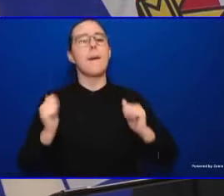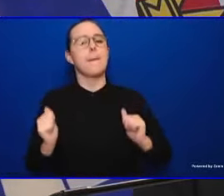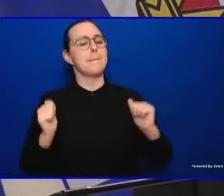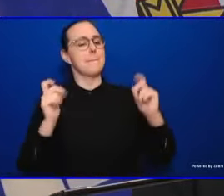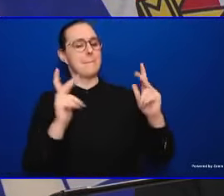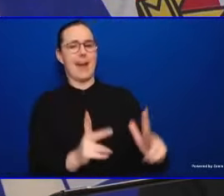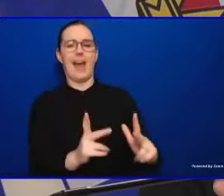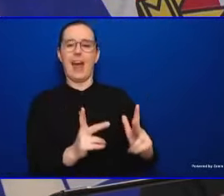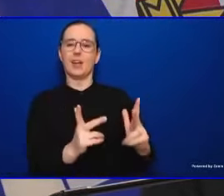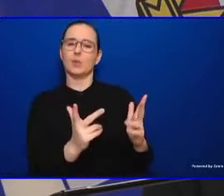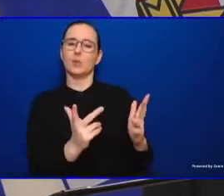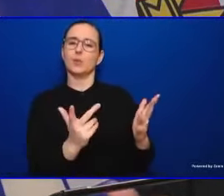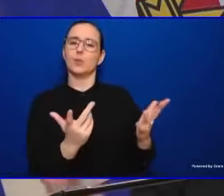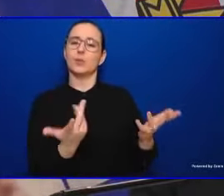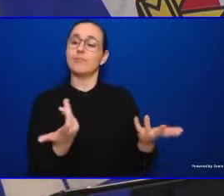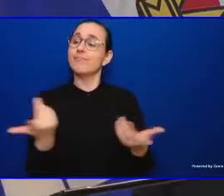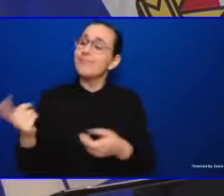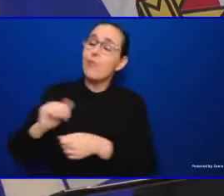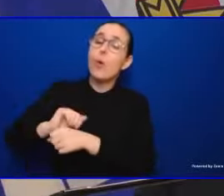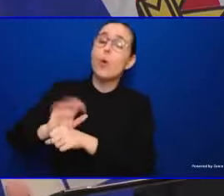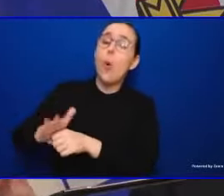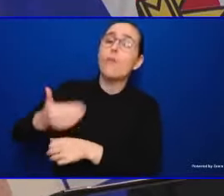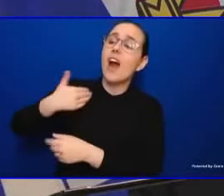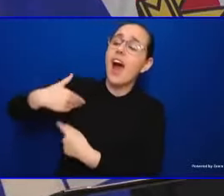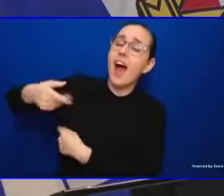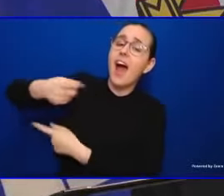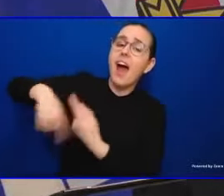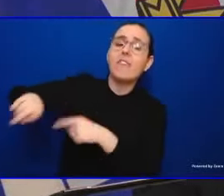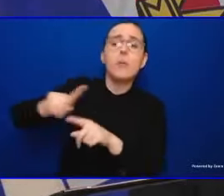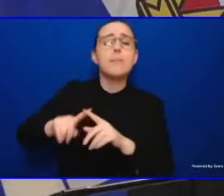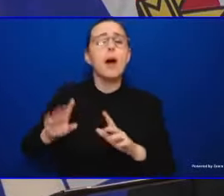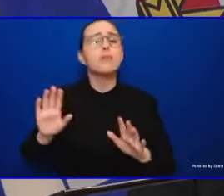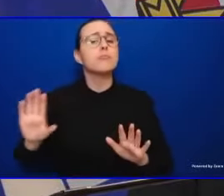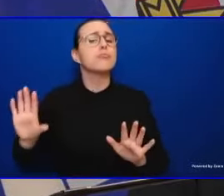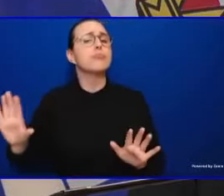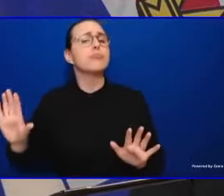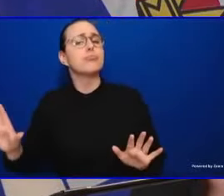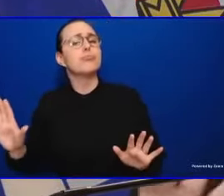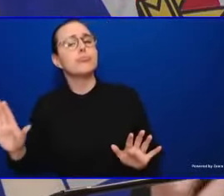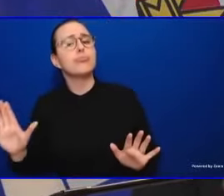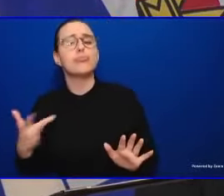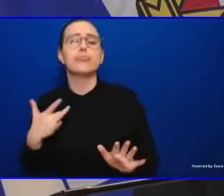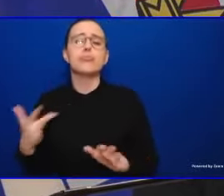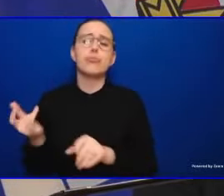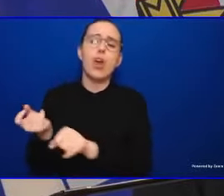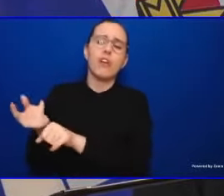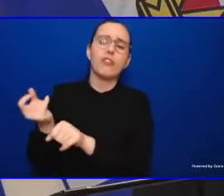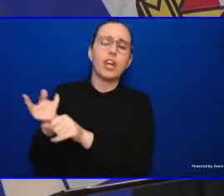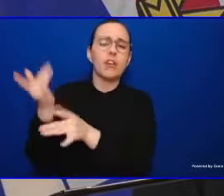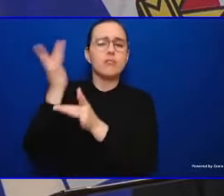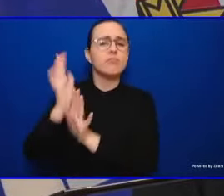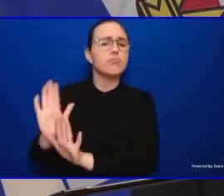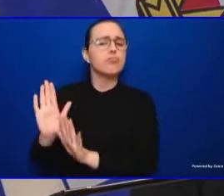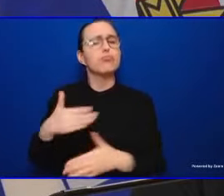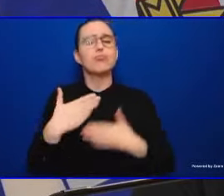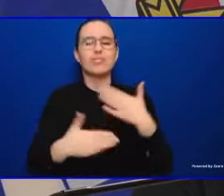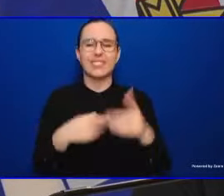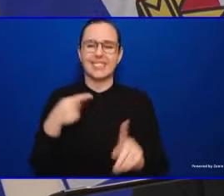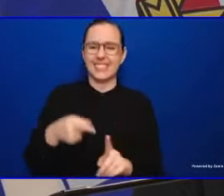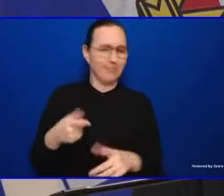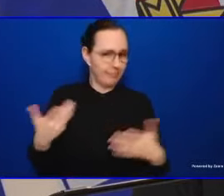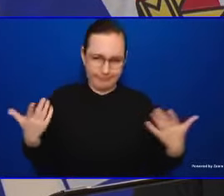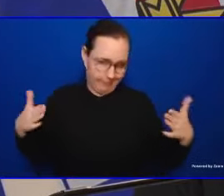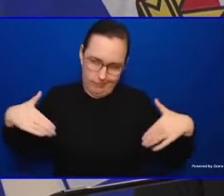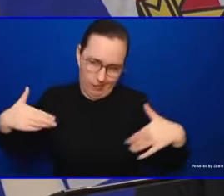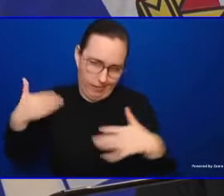not there yet. But I do think we will get there, and we'll get there as we get through this wave, and